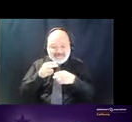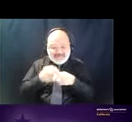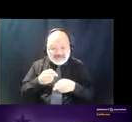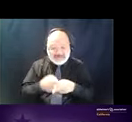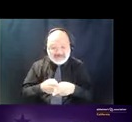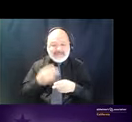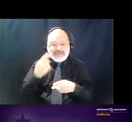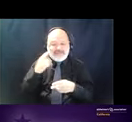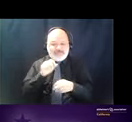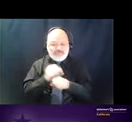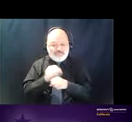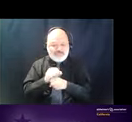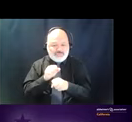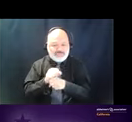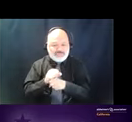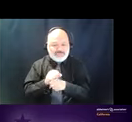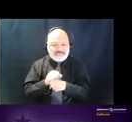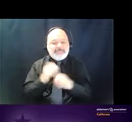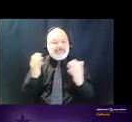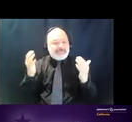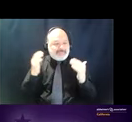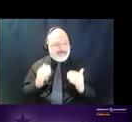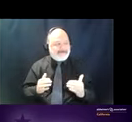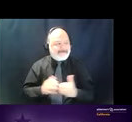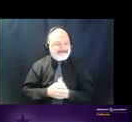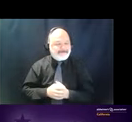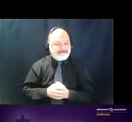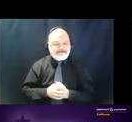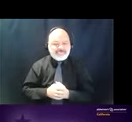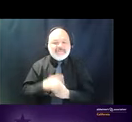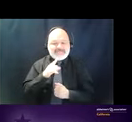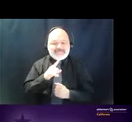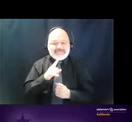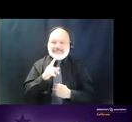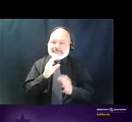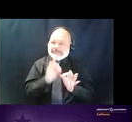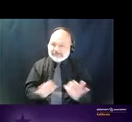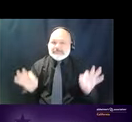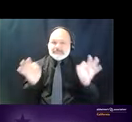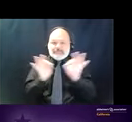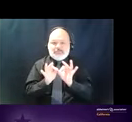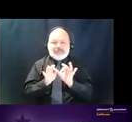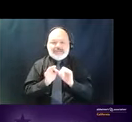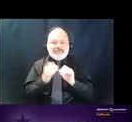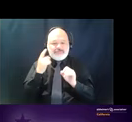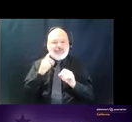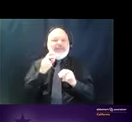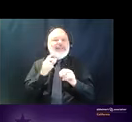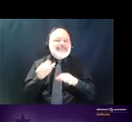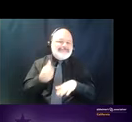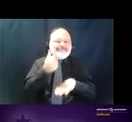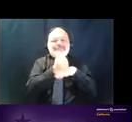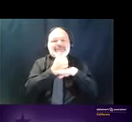worker is. Next one. But this is a key component of building our community, is